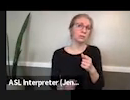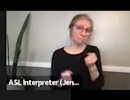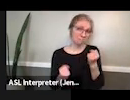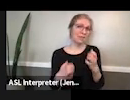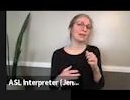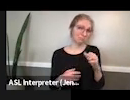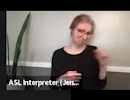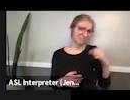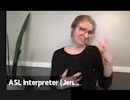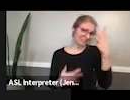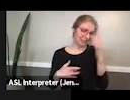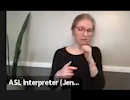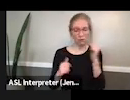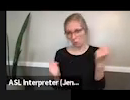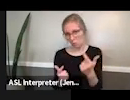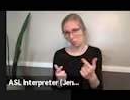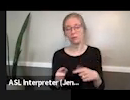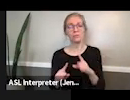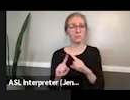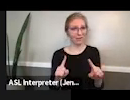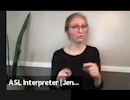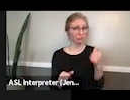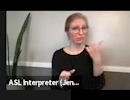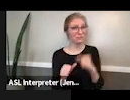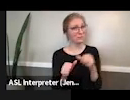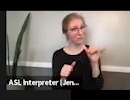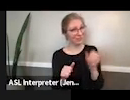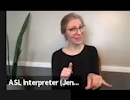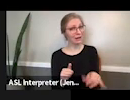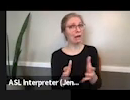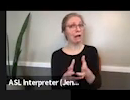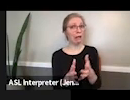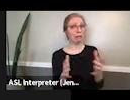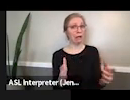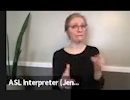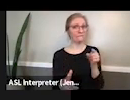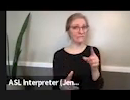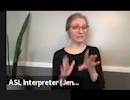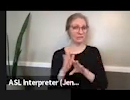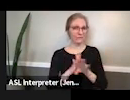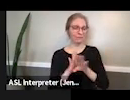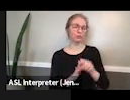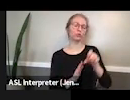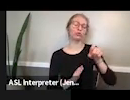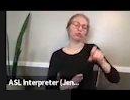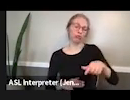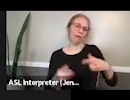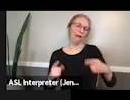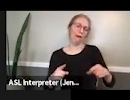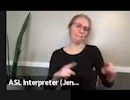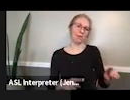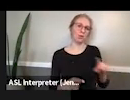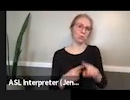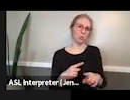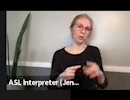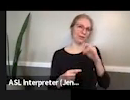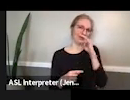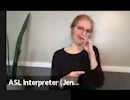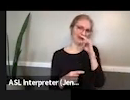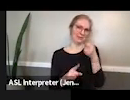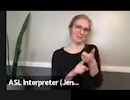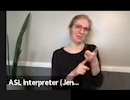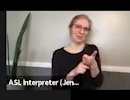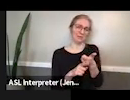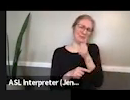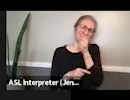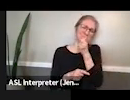So it's another thing I hope you will keep in mind, that a lot of this development is supposed to be happening when kids are fighting for their lives and they're receiving